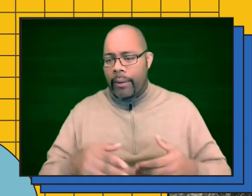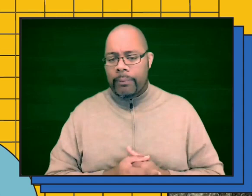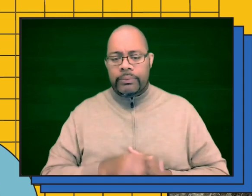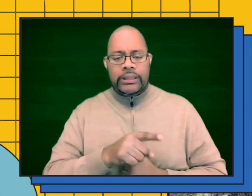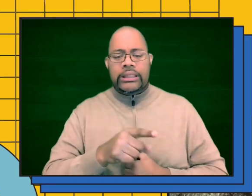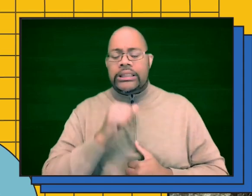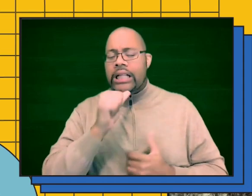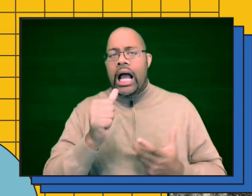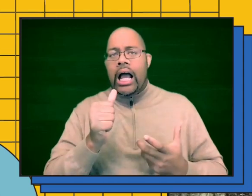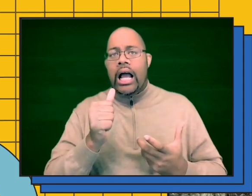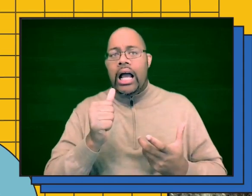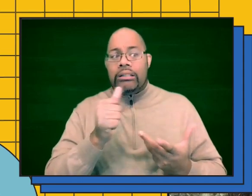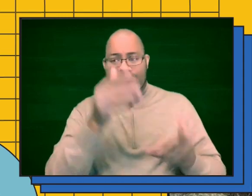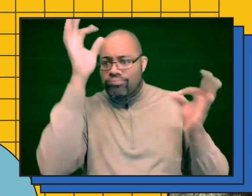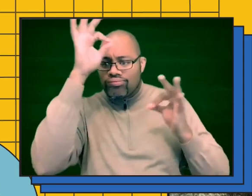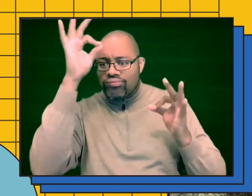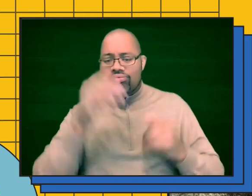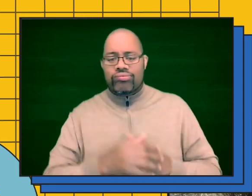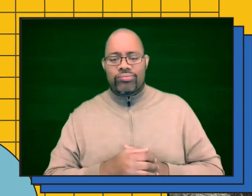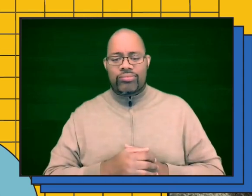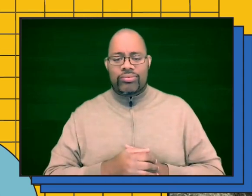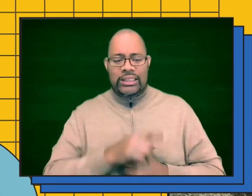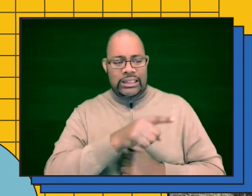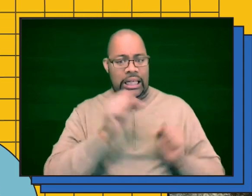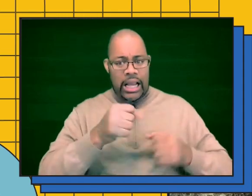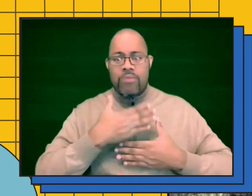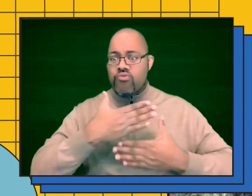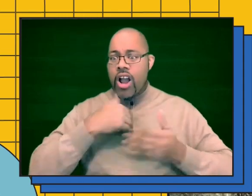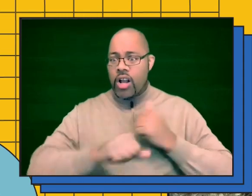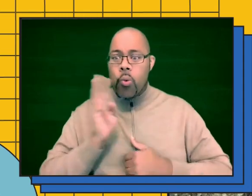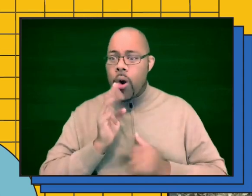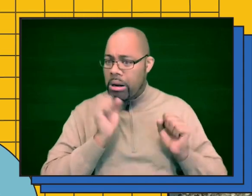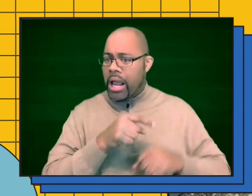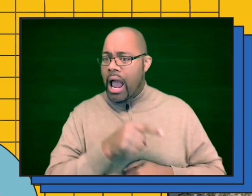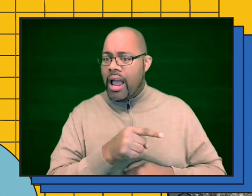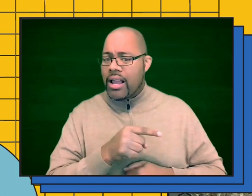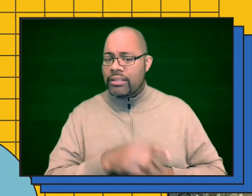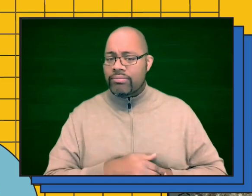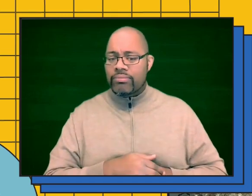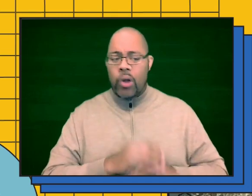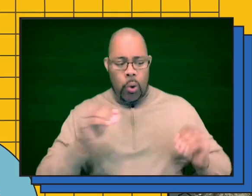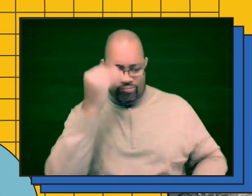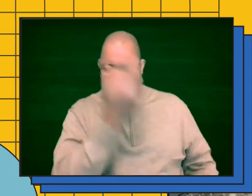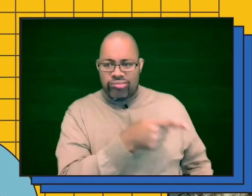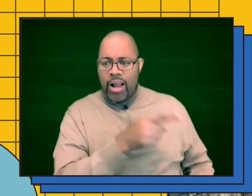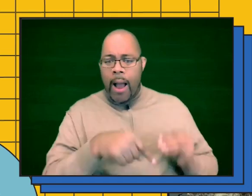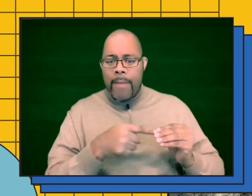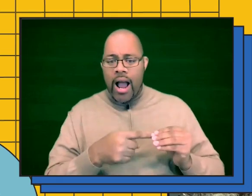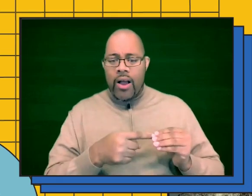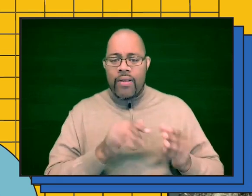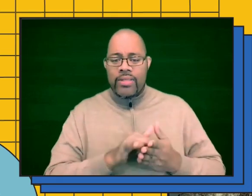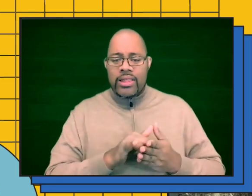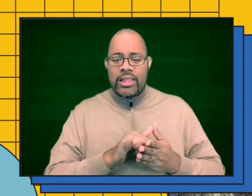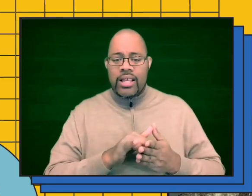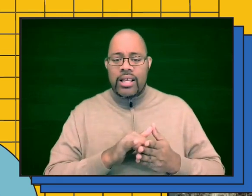to swim. She does not know that she can breathe underwater. No one has told her